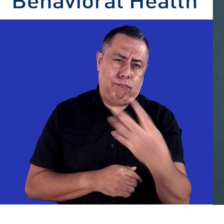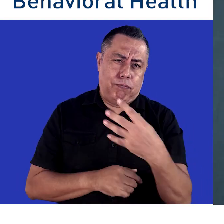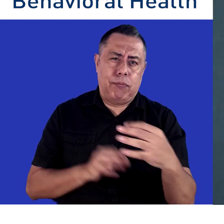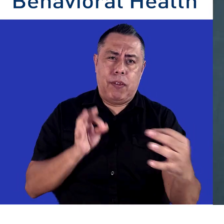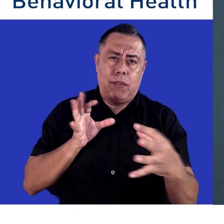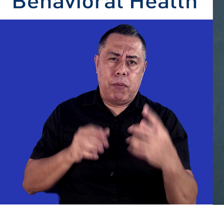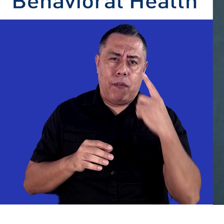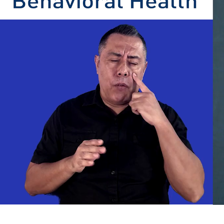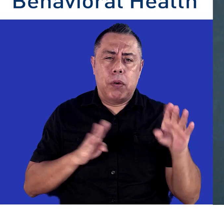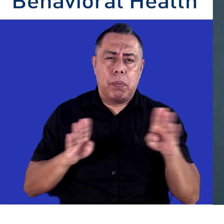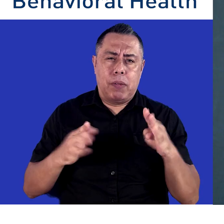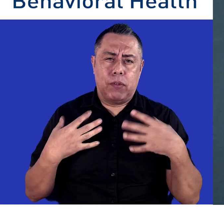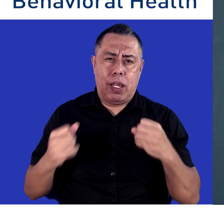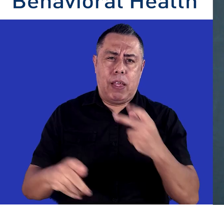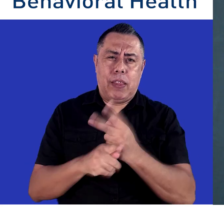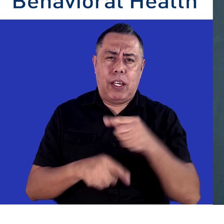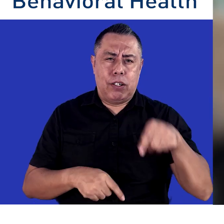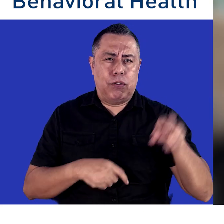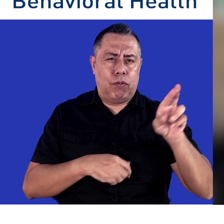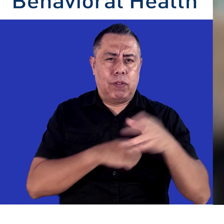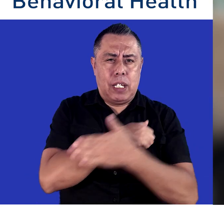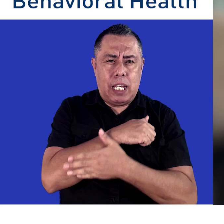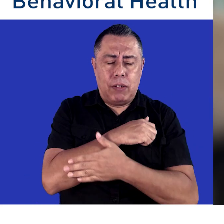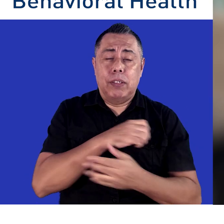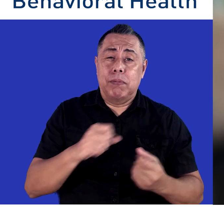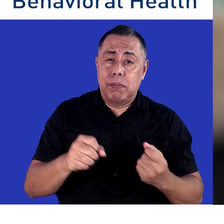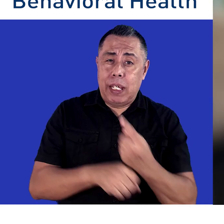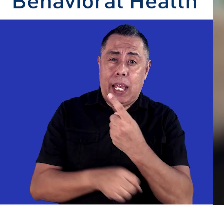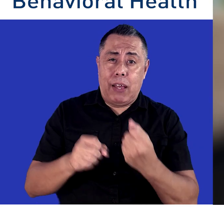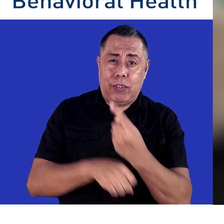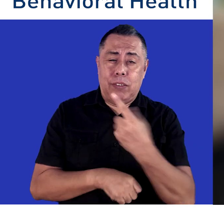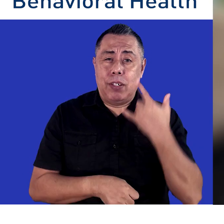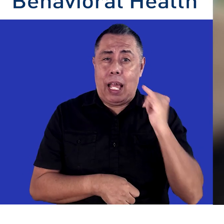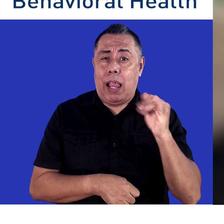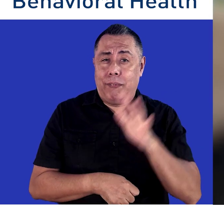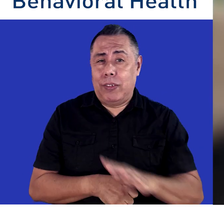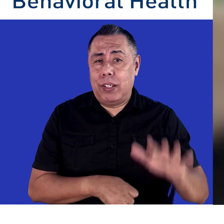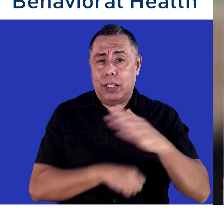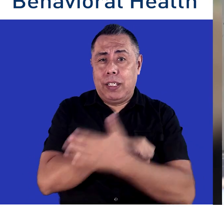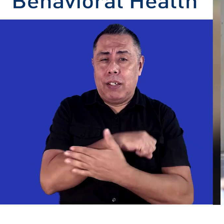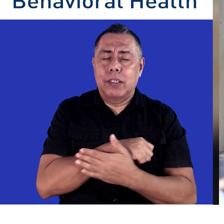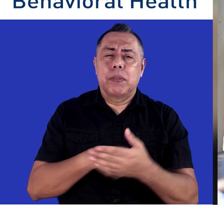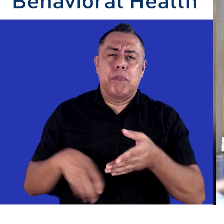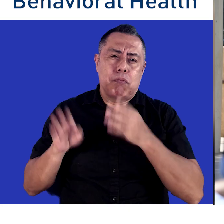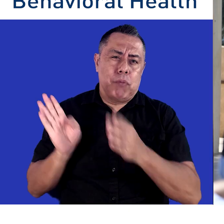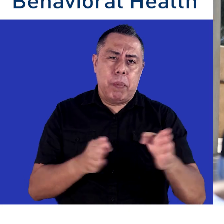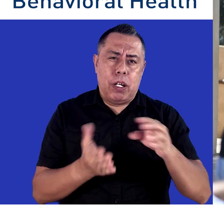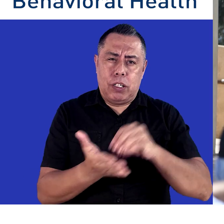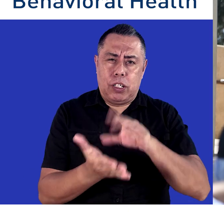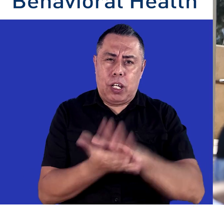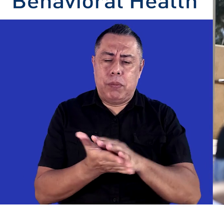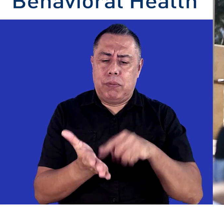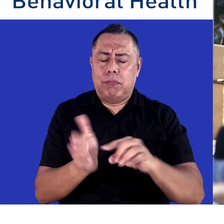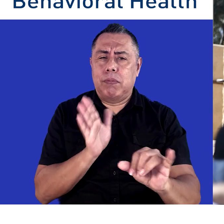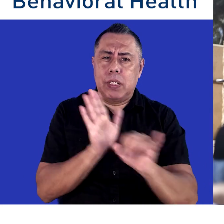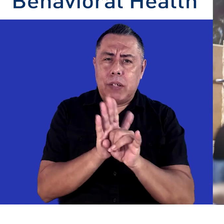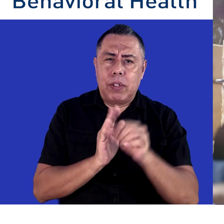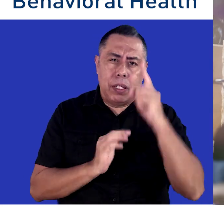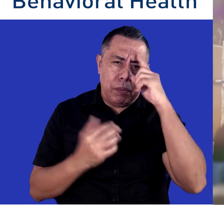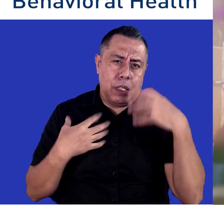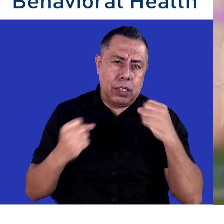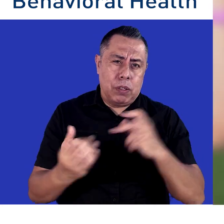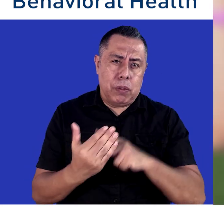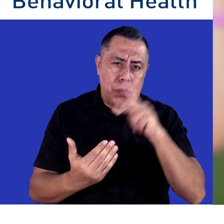feedback in behavioral health care in Riverside County. Every year, California counties develop planning documents that identify mental health programs